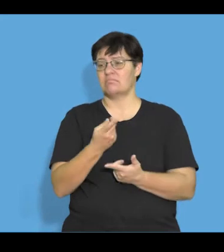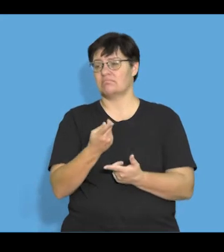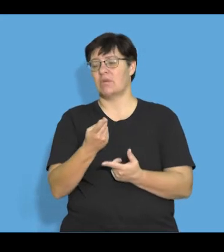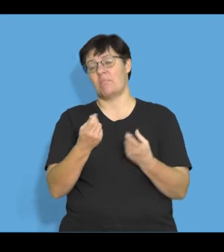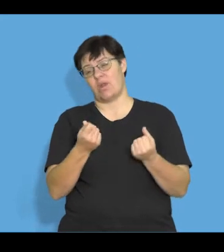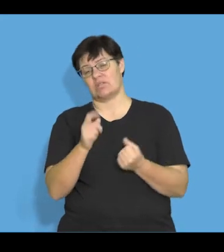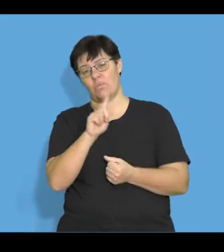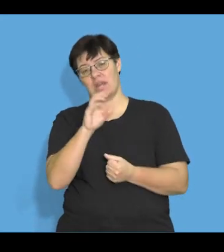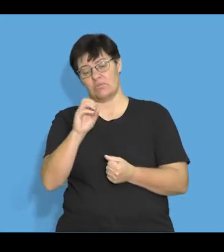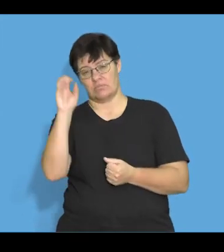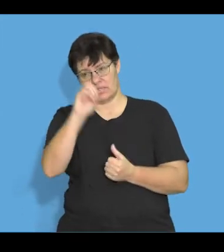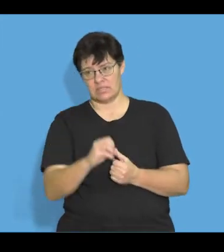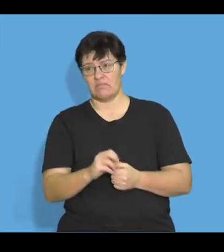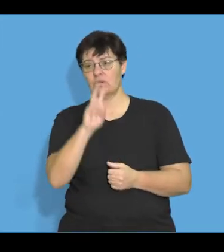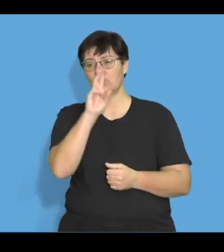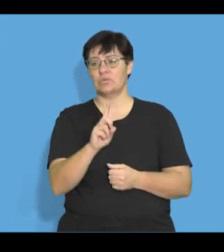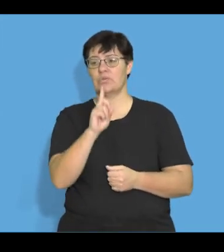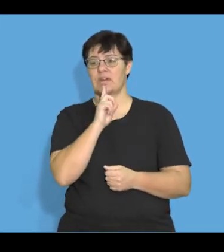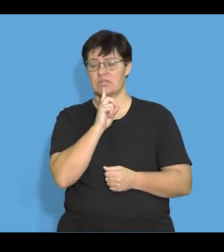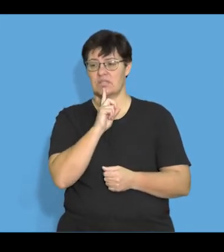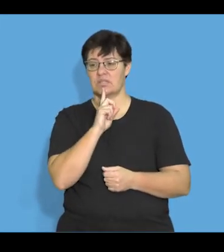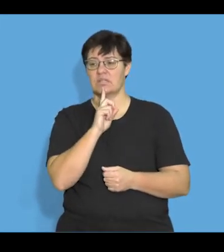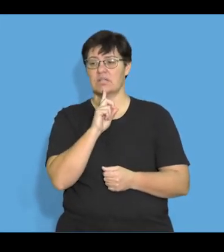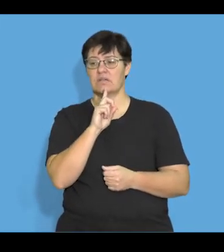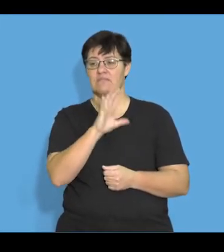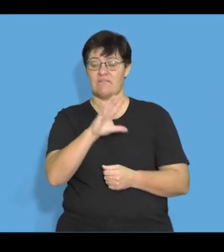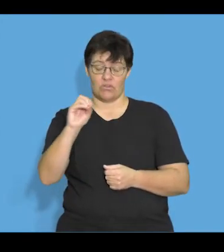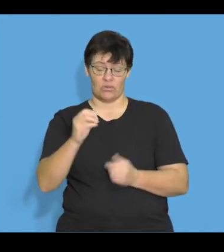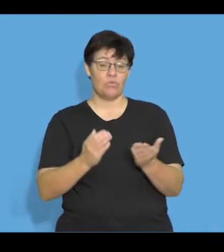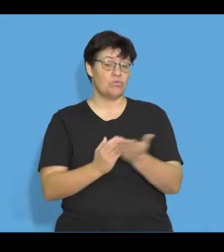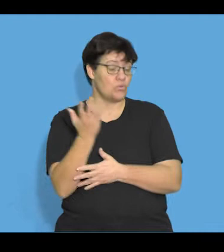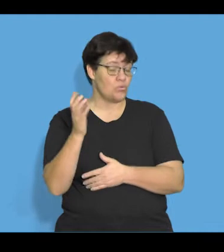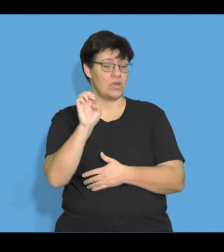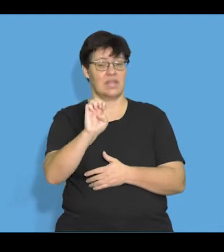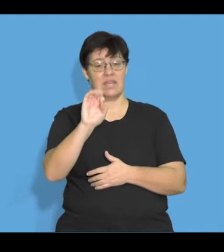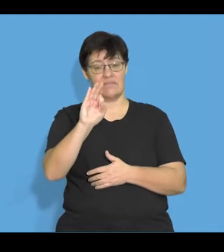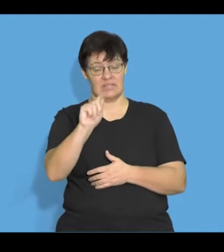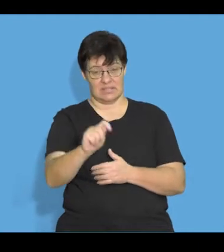goods for 2,500 by EFT. Okay, let's take the first one.